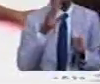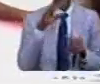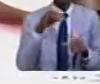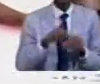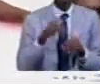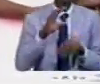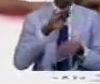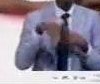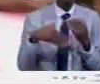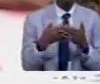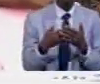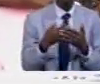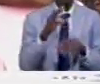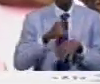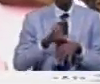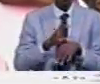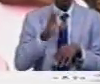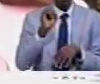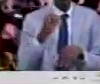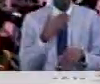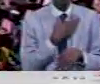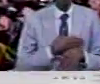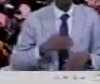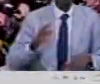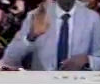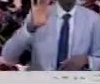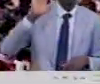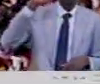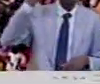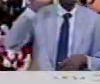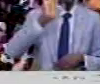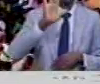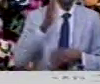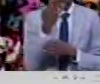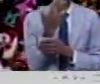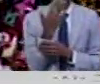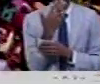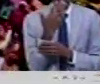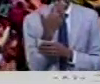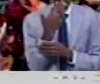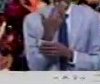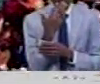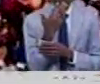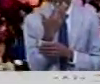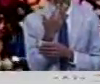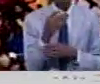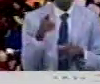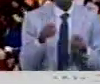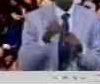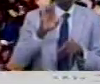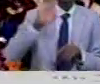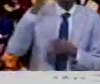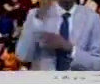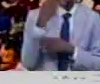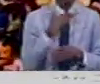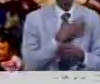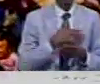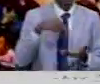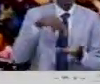please stand up as a star? God bless you. Stand up as a